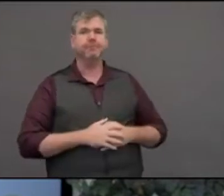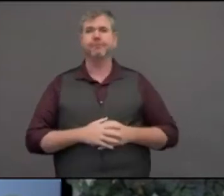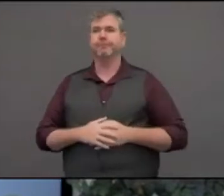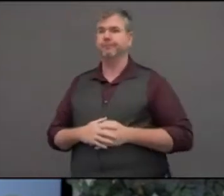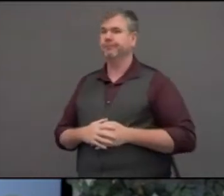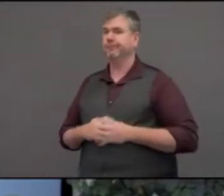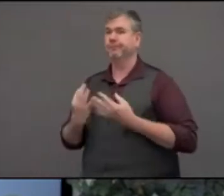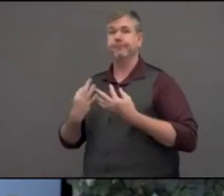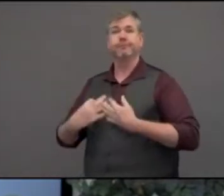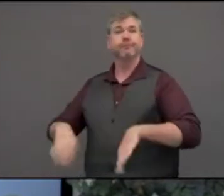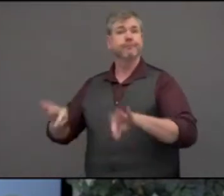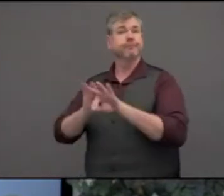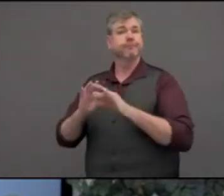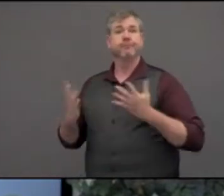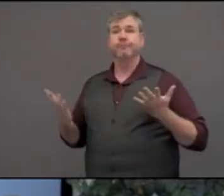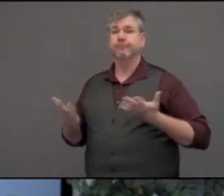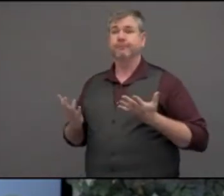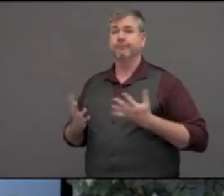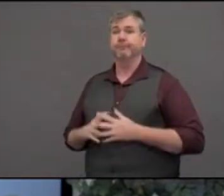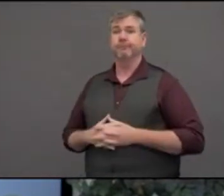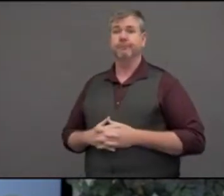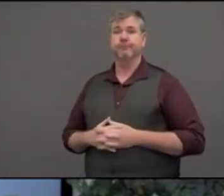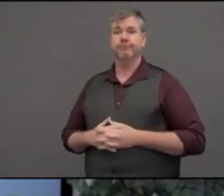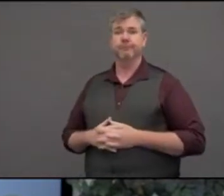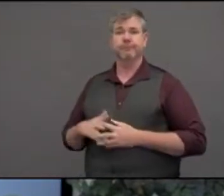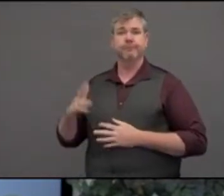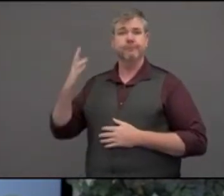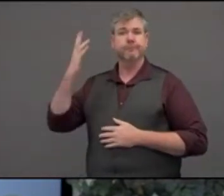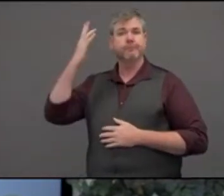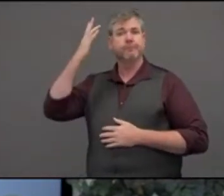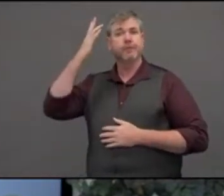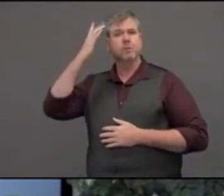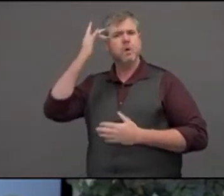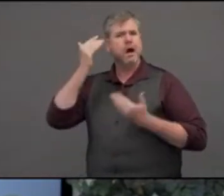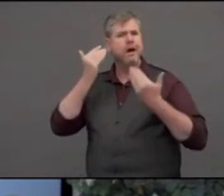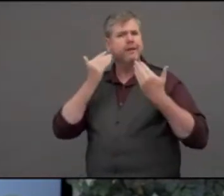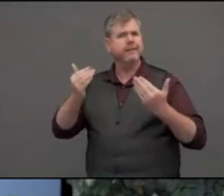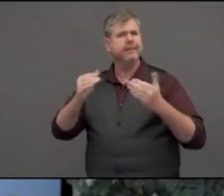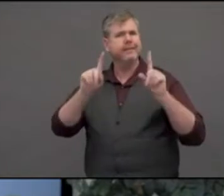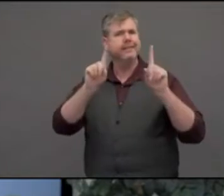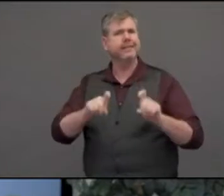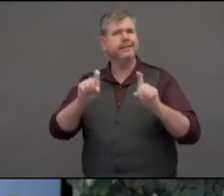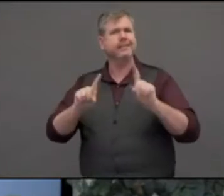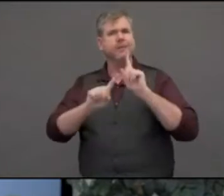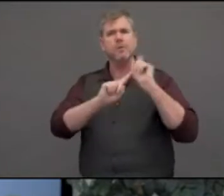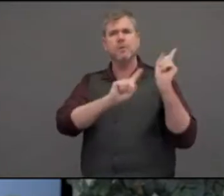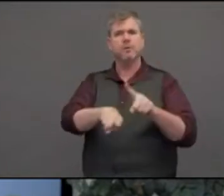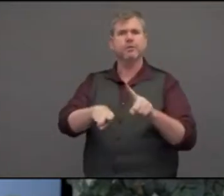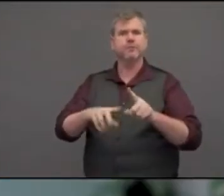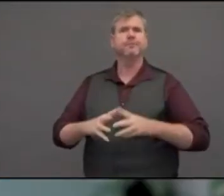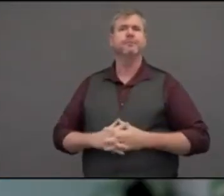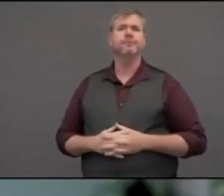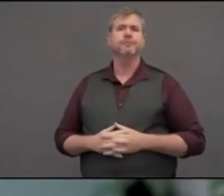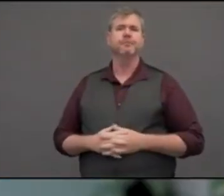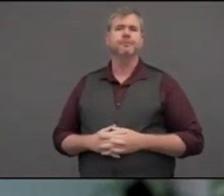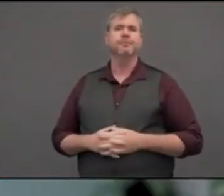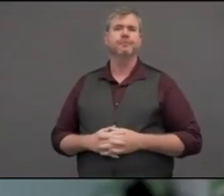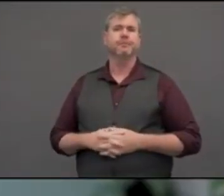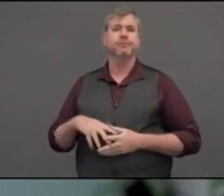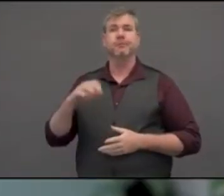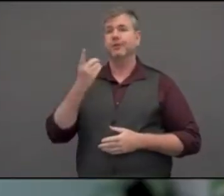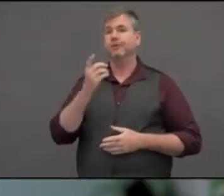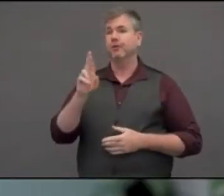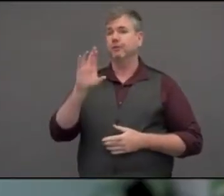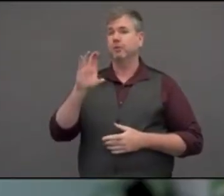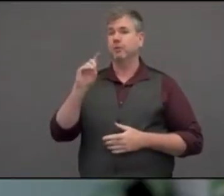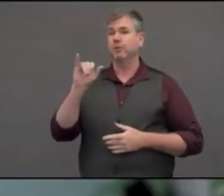even doing a testing order? Why is testing important? Dr. Cody from the beginning has been actually quite